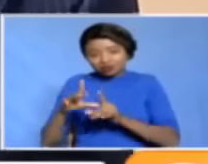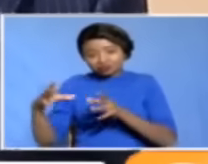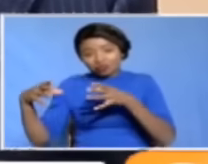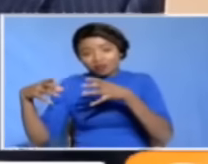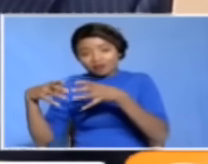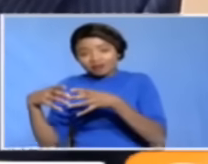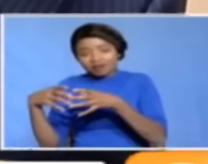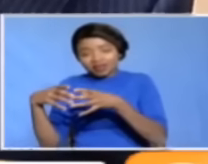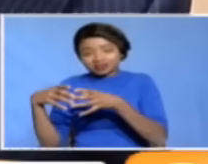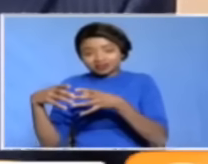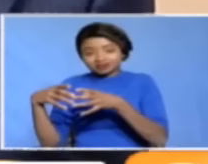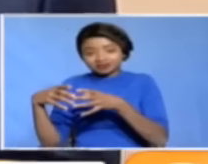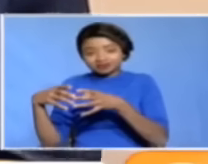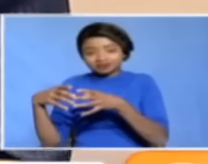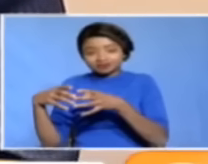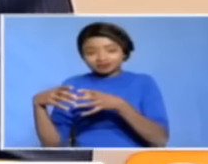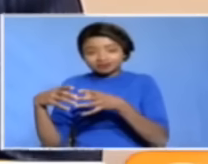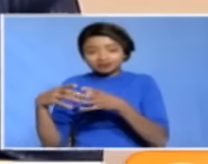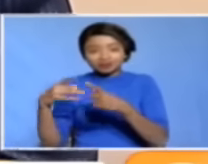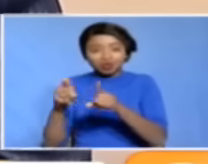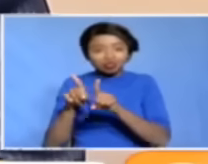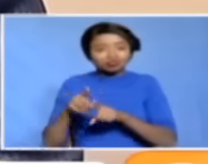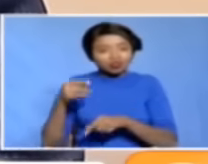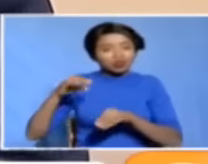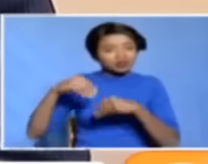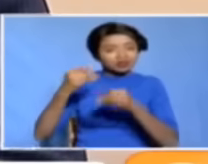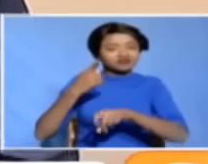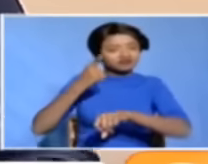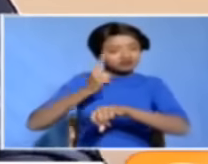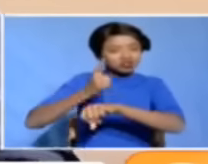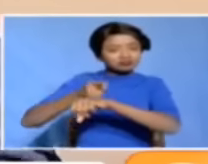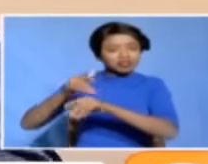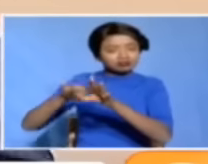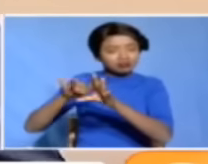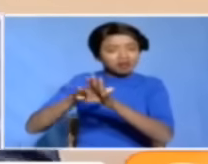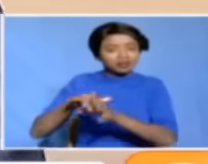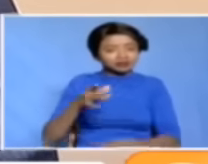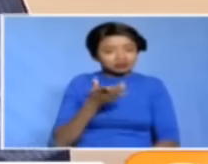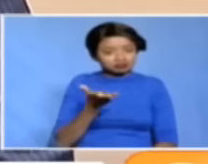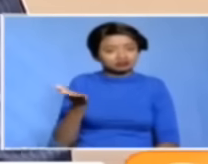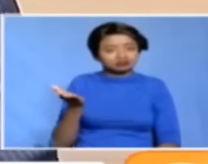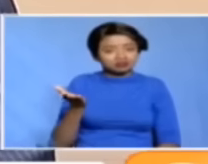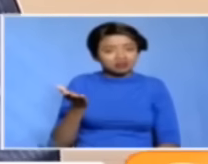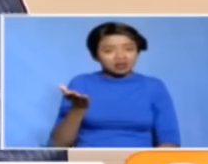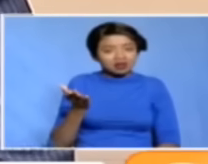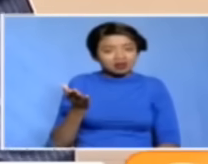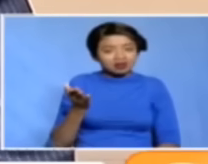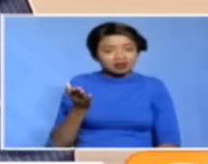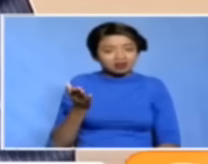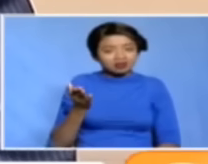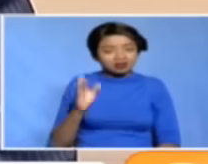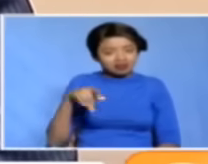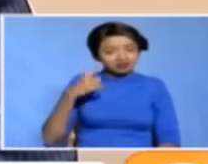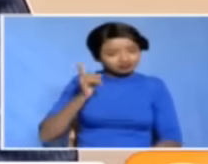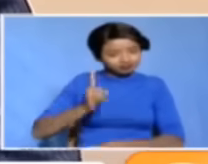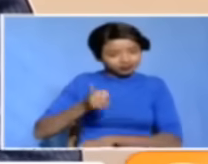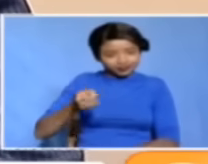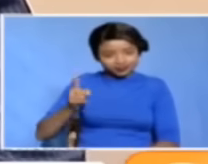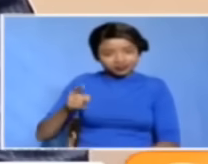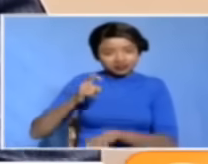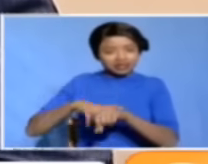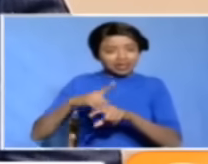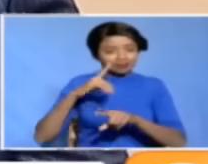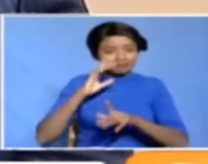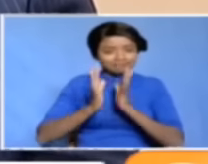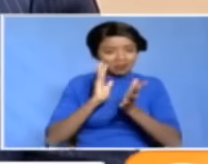that again we will instill discipline among our members. Okay. In as far as the utterances were concerned. Time